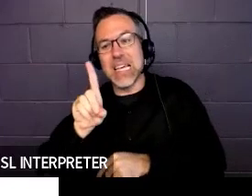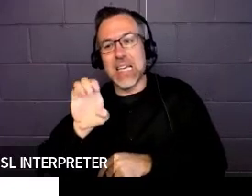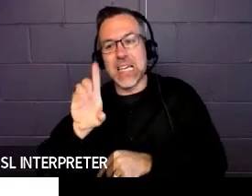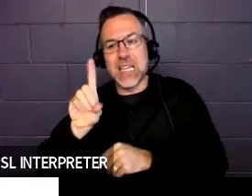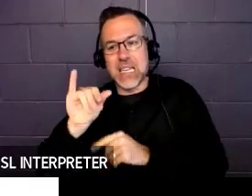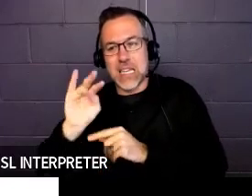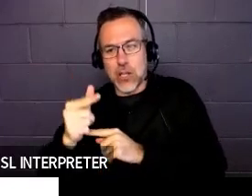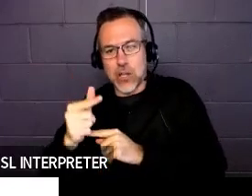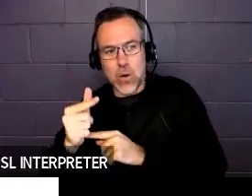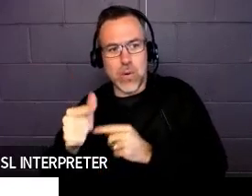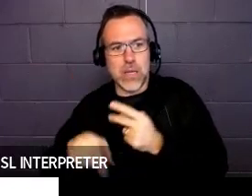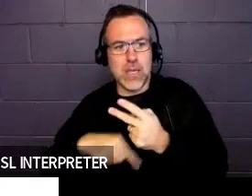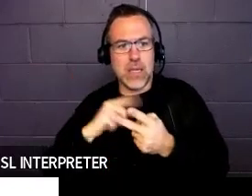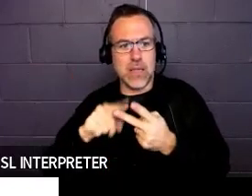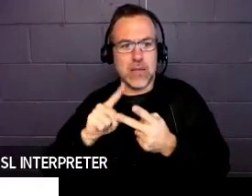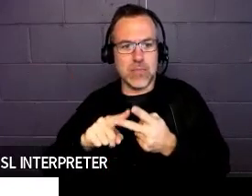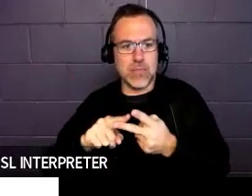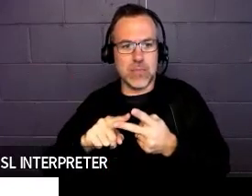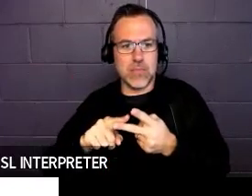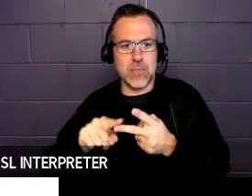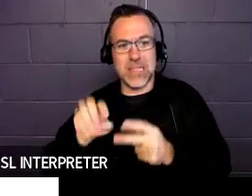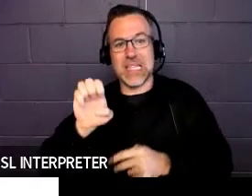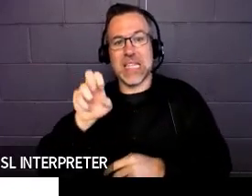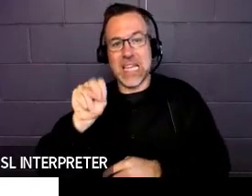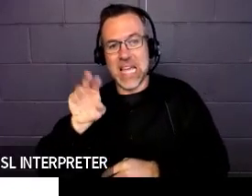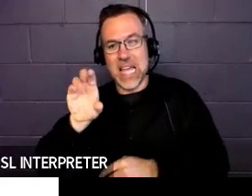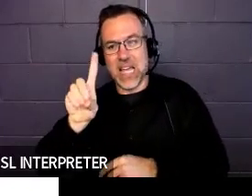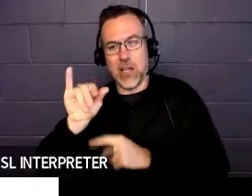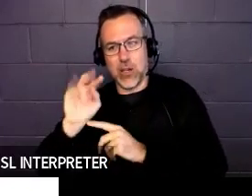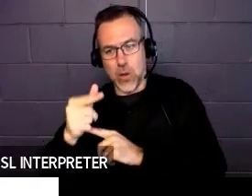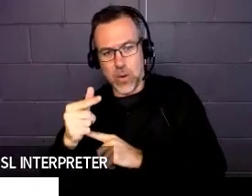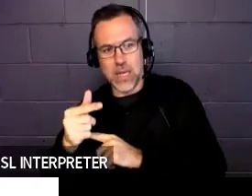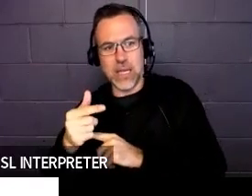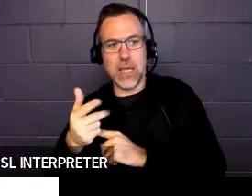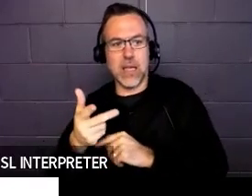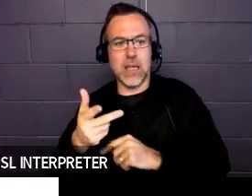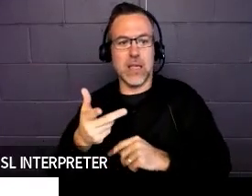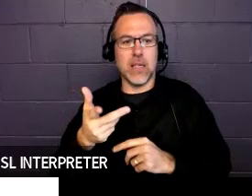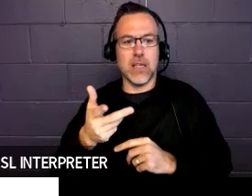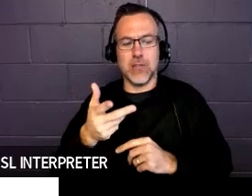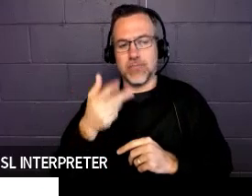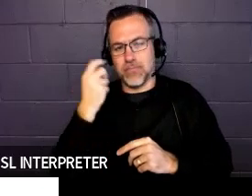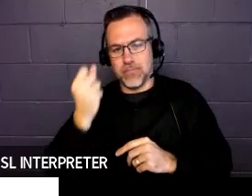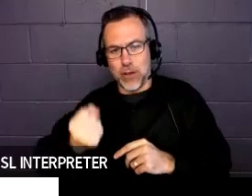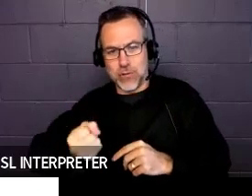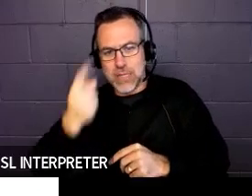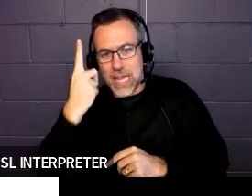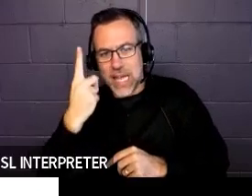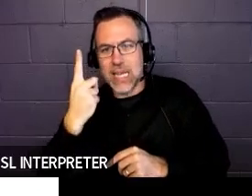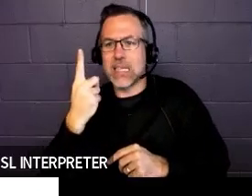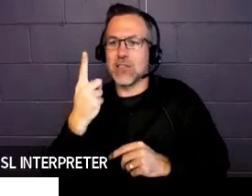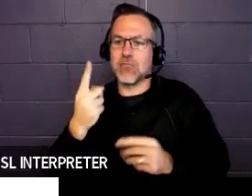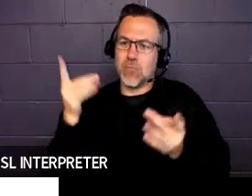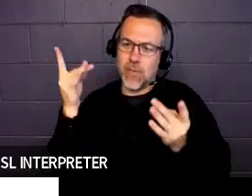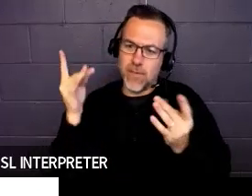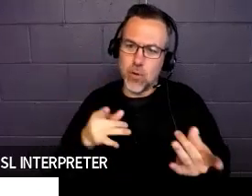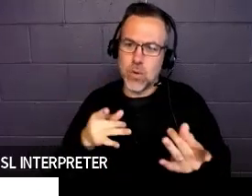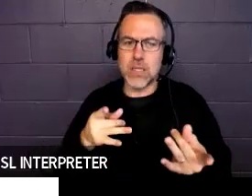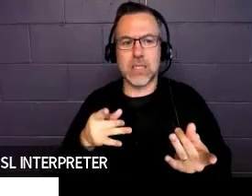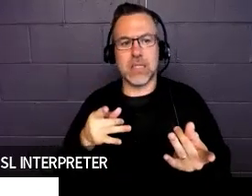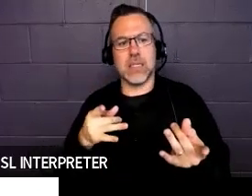fluency, comprehension. And these are just some examples of specific areas under those